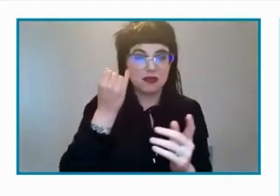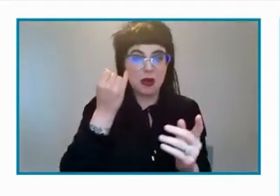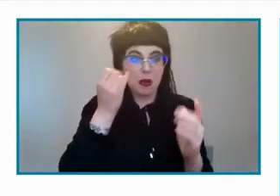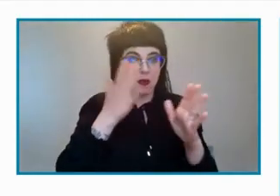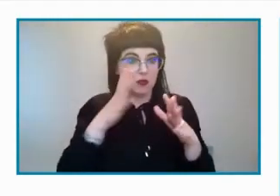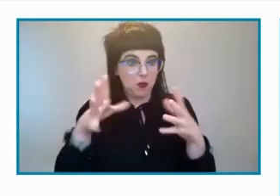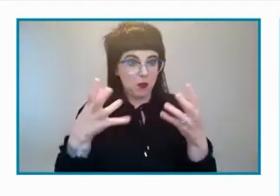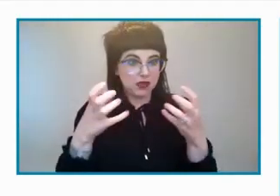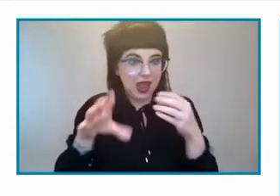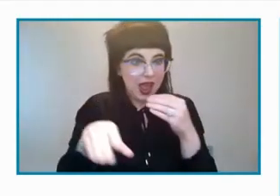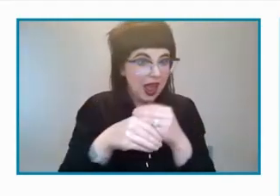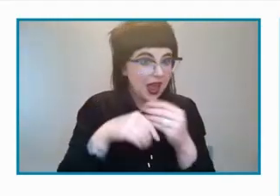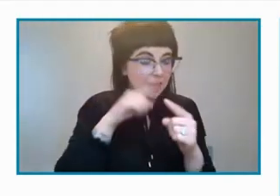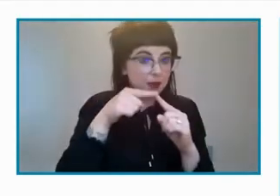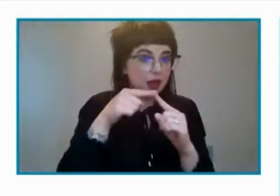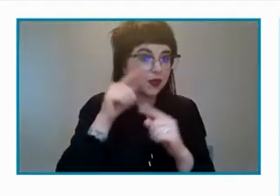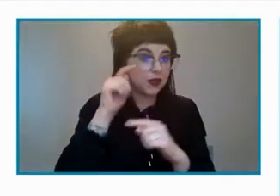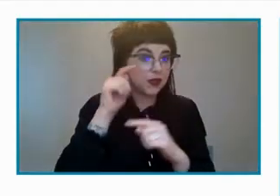of change.